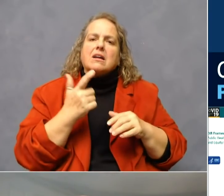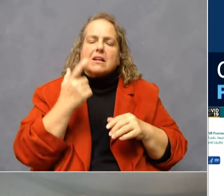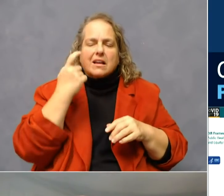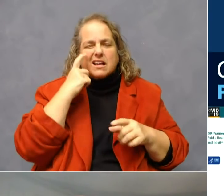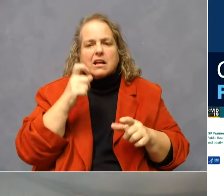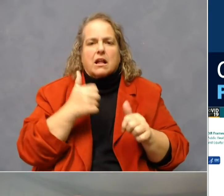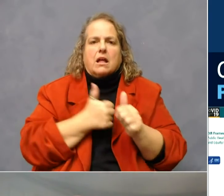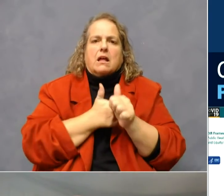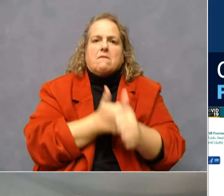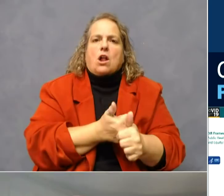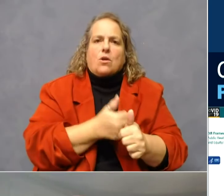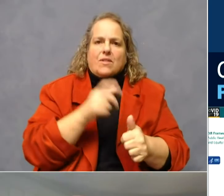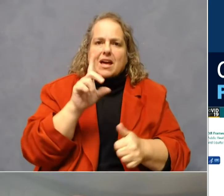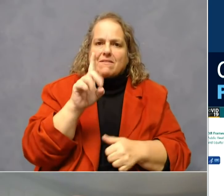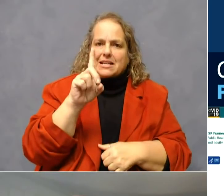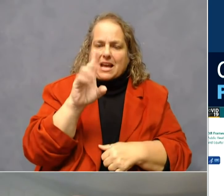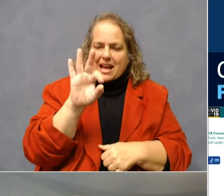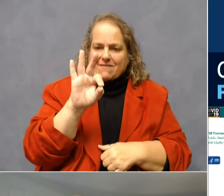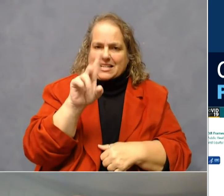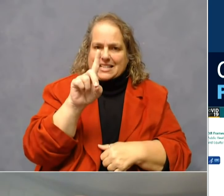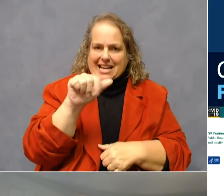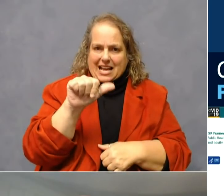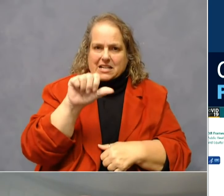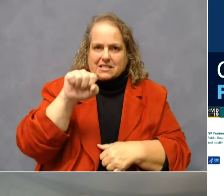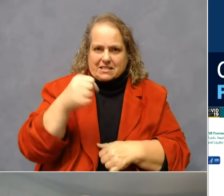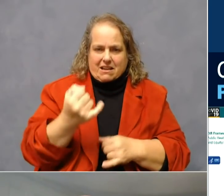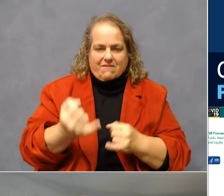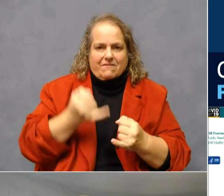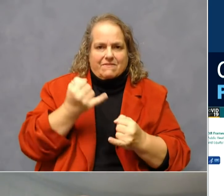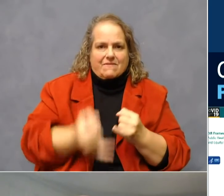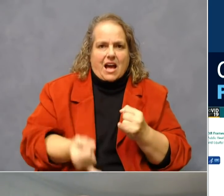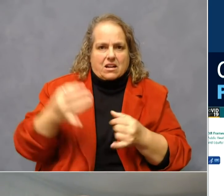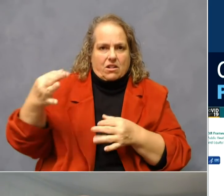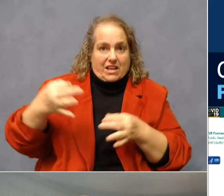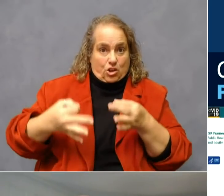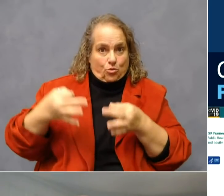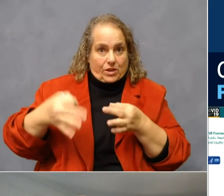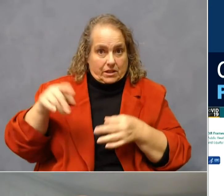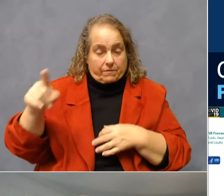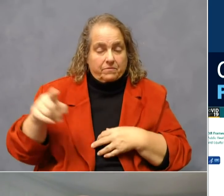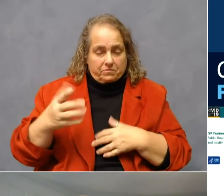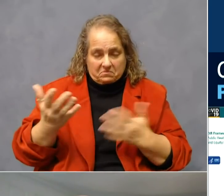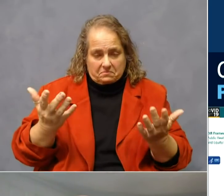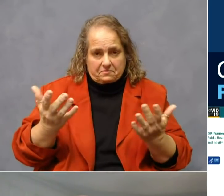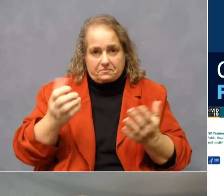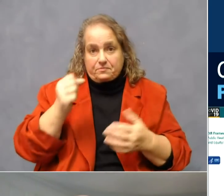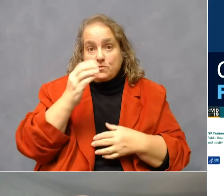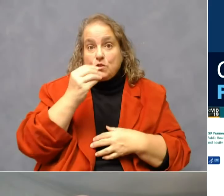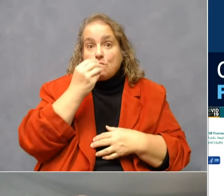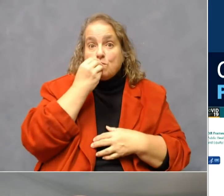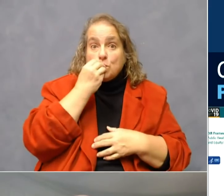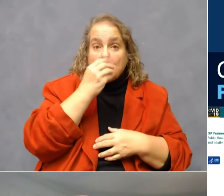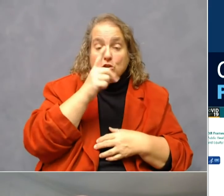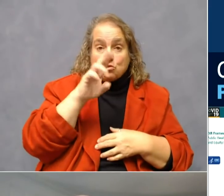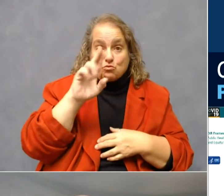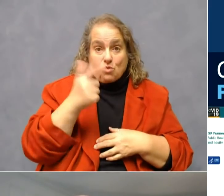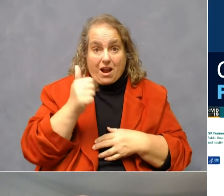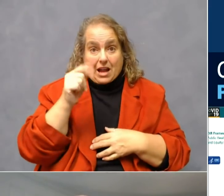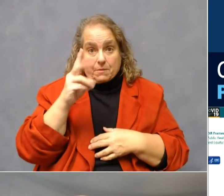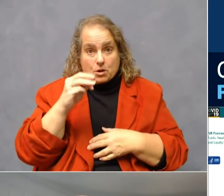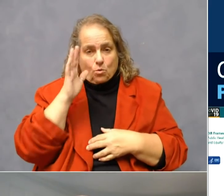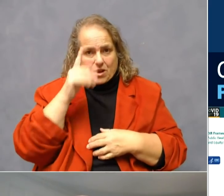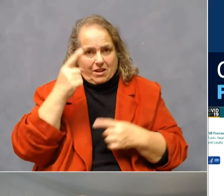FDA's final hearing. So to put a timeline on this, the Food and Drug Administration will consider the Pfizer vaccine on December